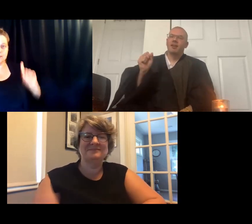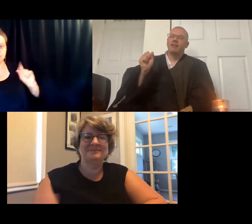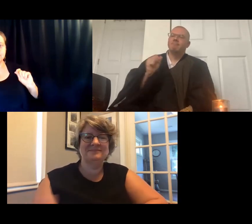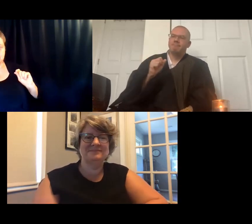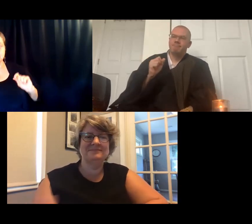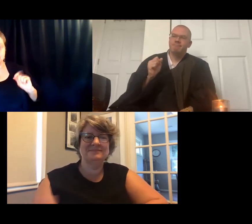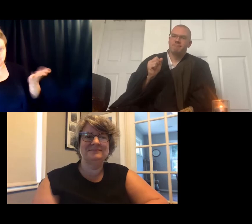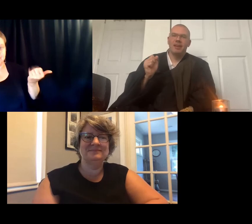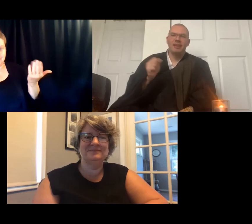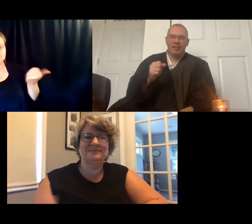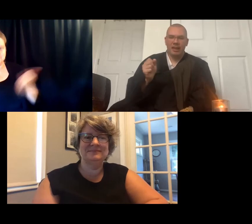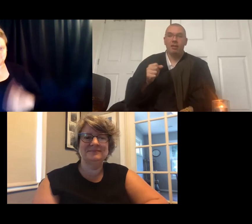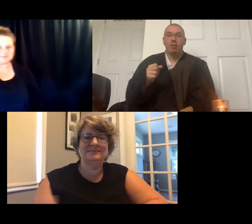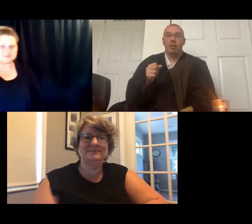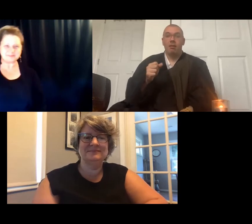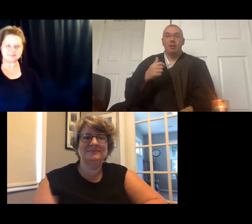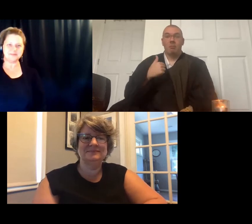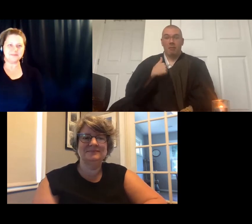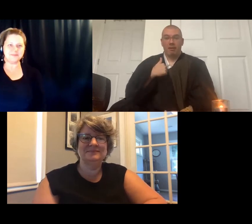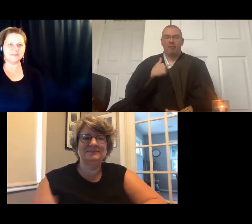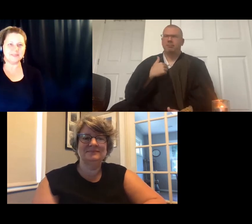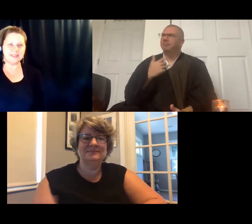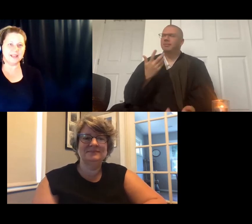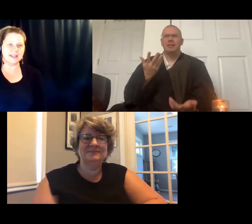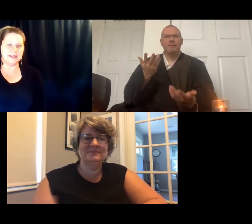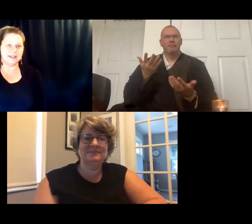a severe physical disability?